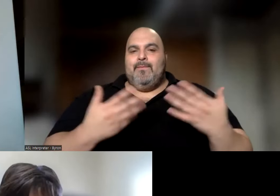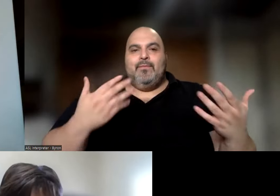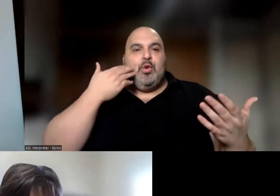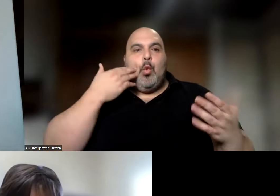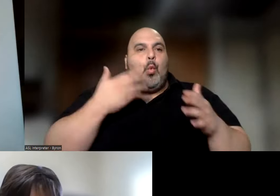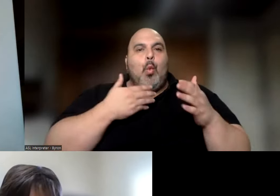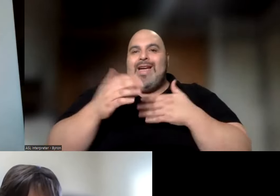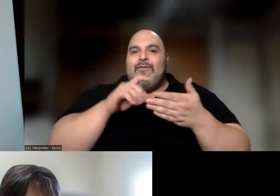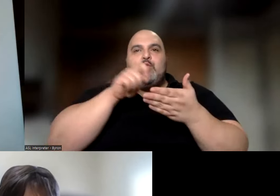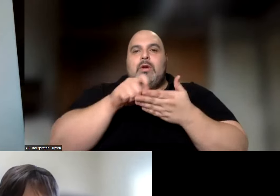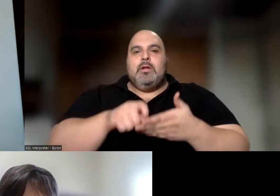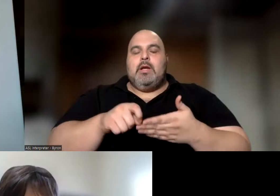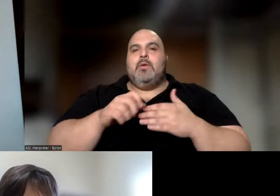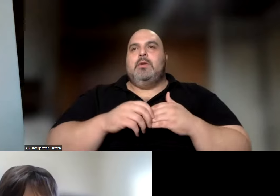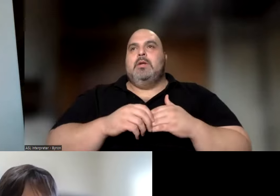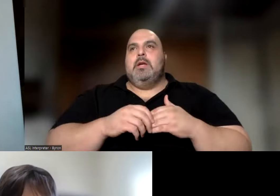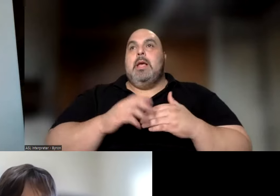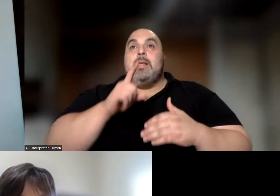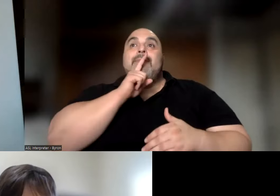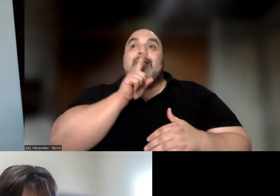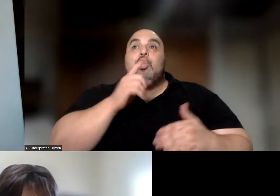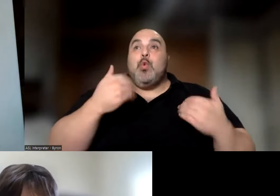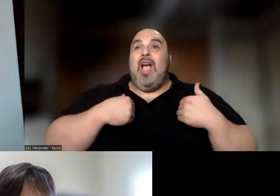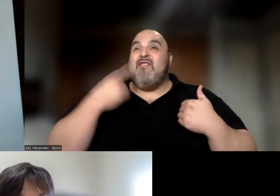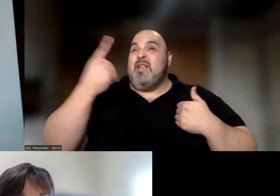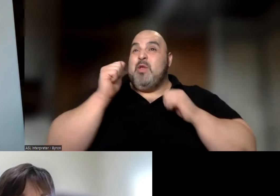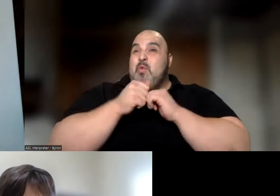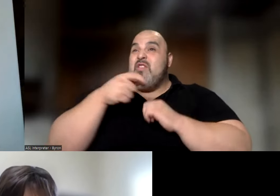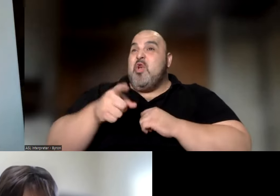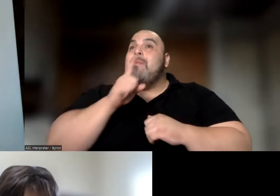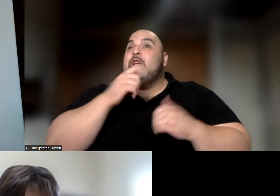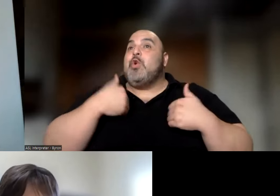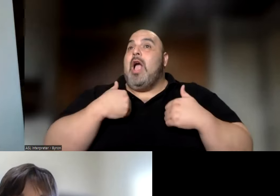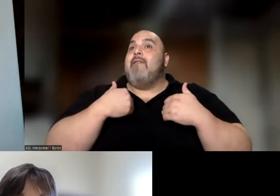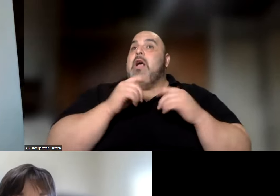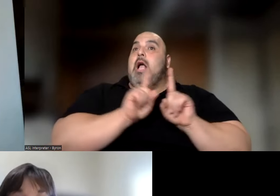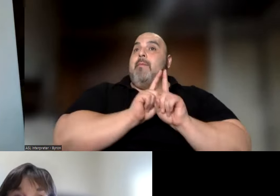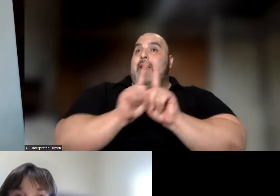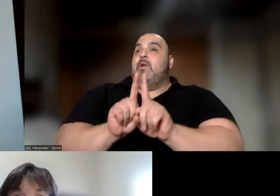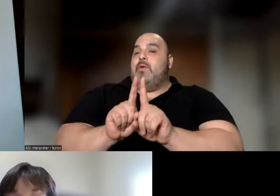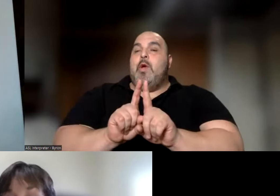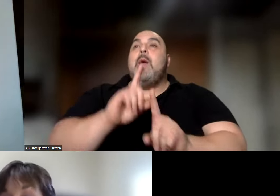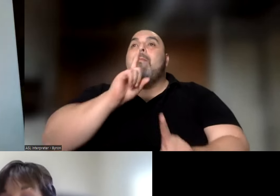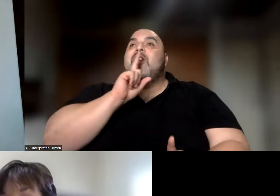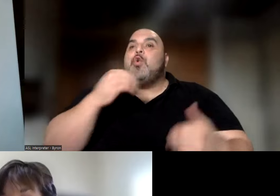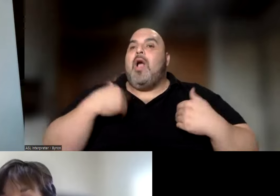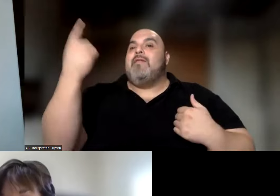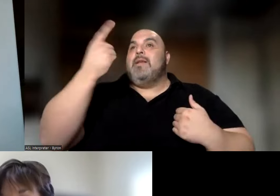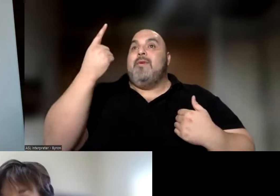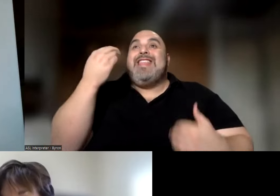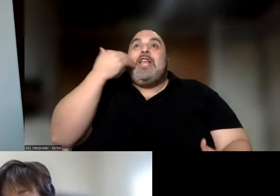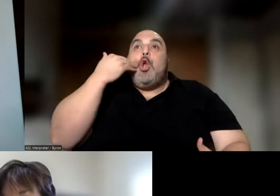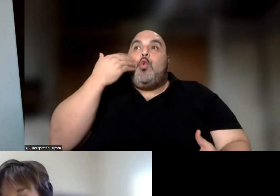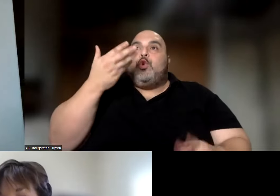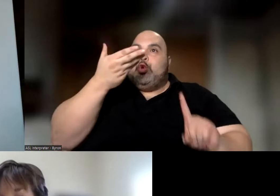whatever's written down that make sure you have somebody with you, make sure you have a companion with you, make sure you have somebody that knows